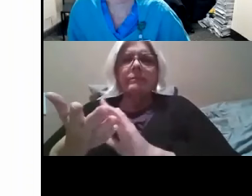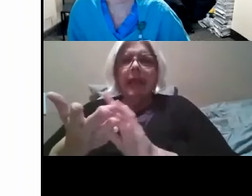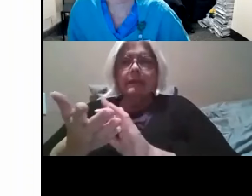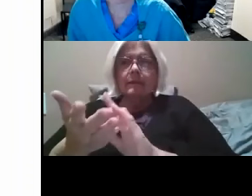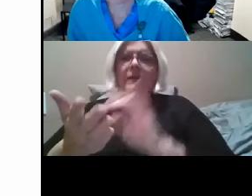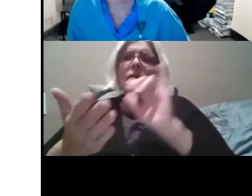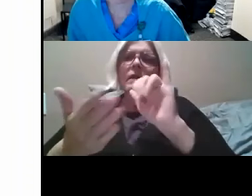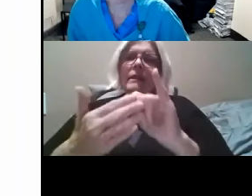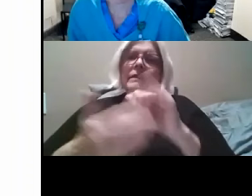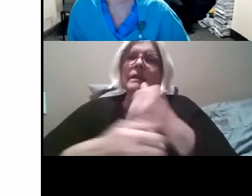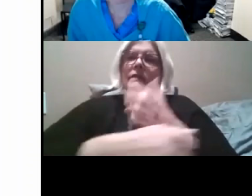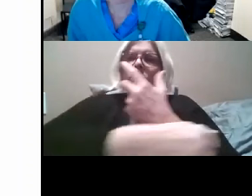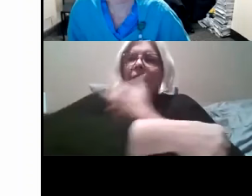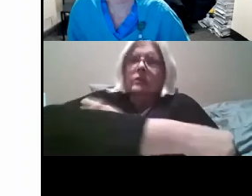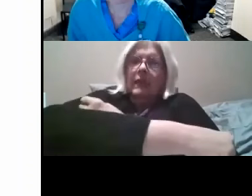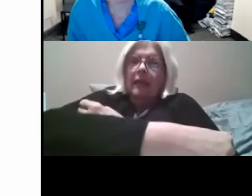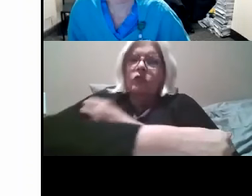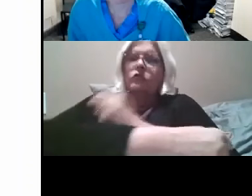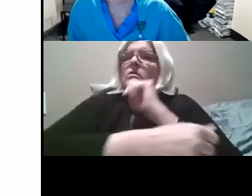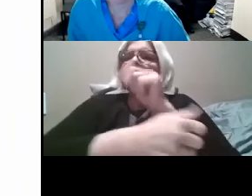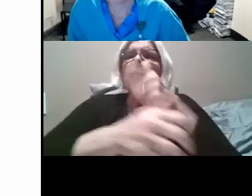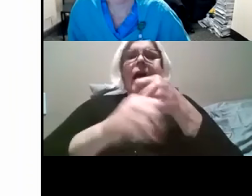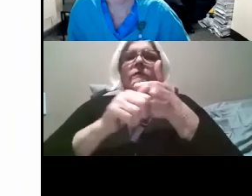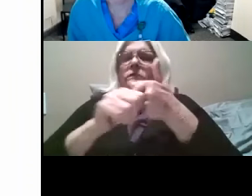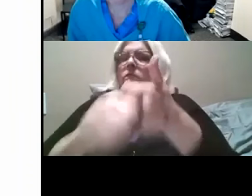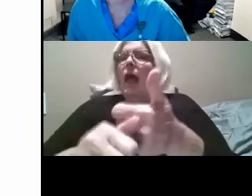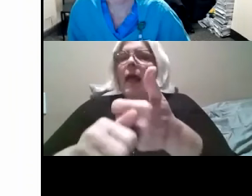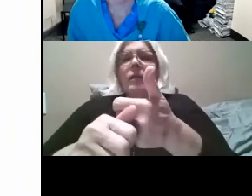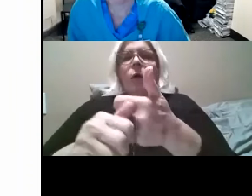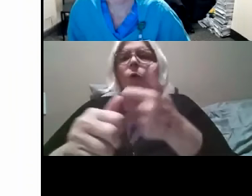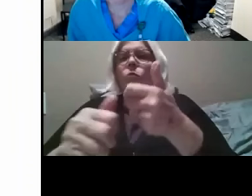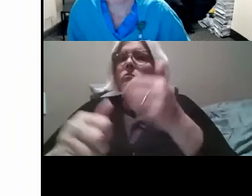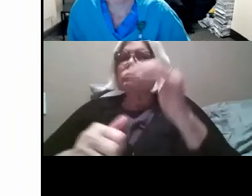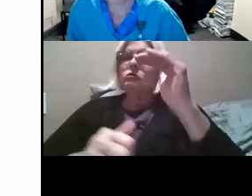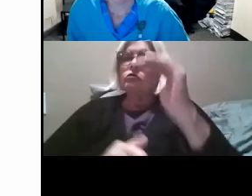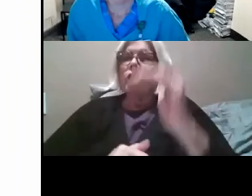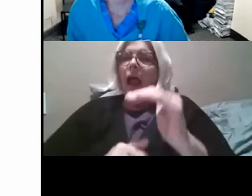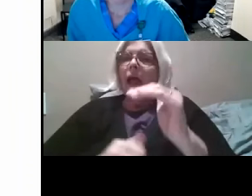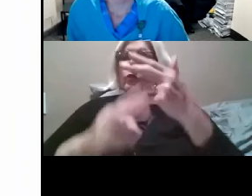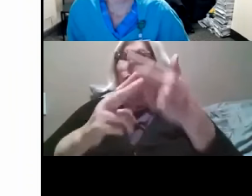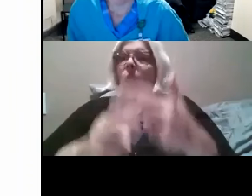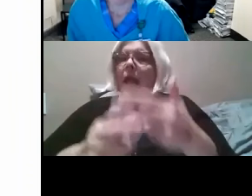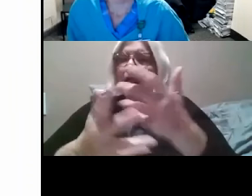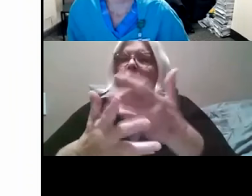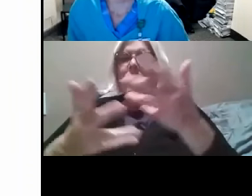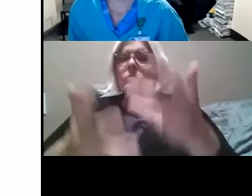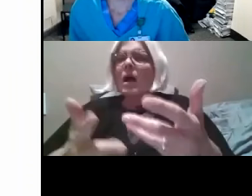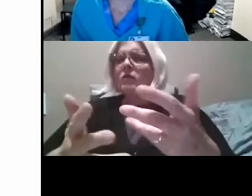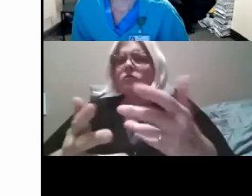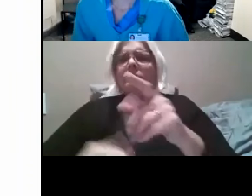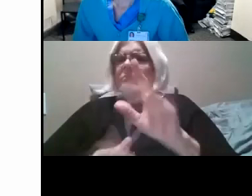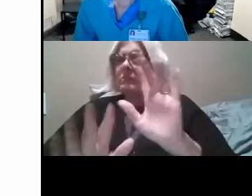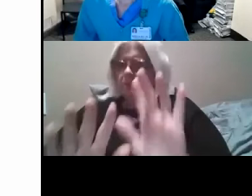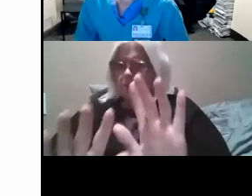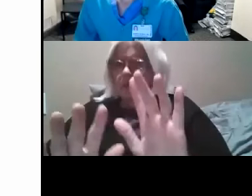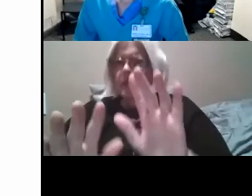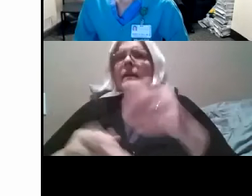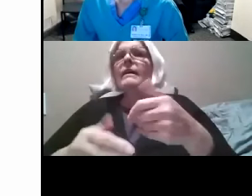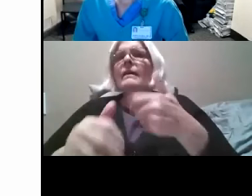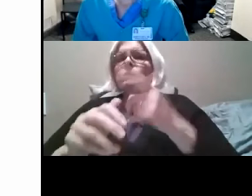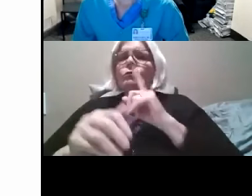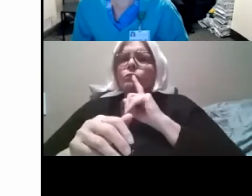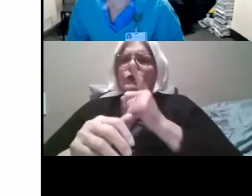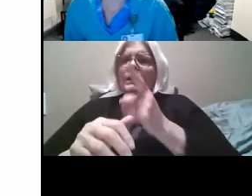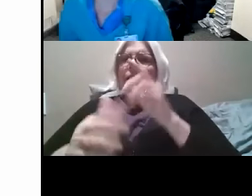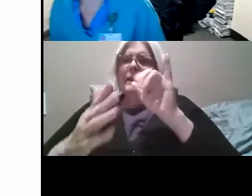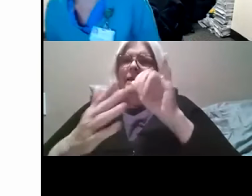weight-based dosing. It's actually their immune response. And we see this with other vaccines too. So the HPV